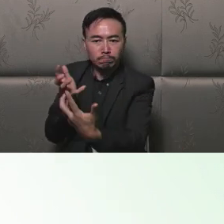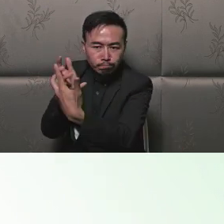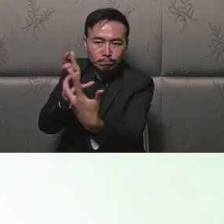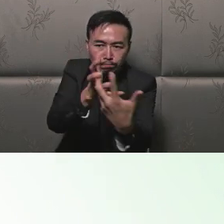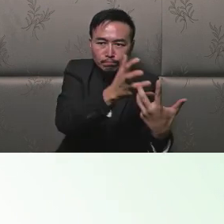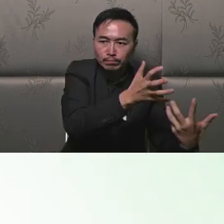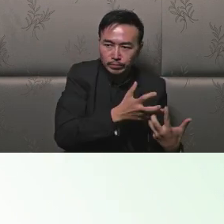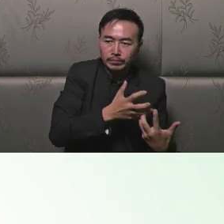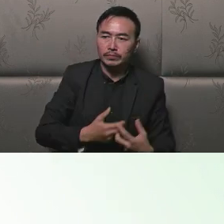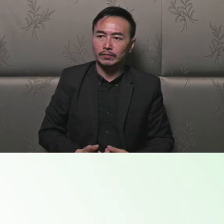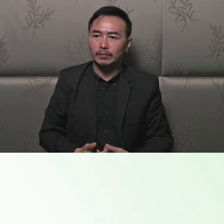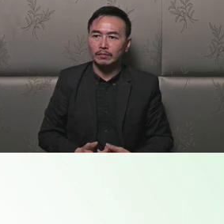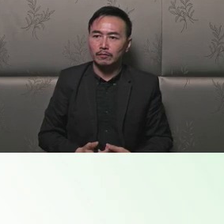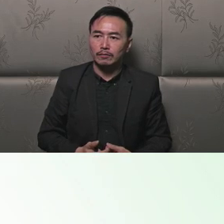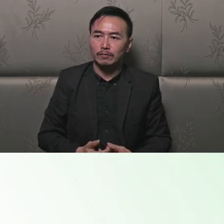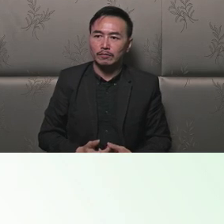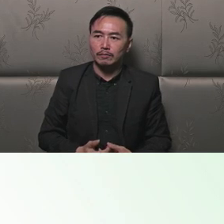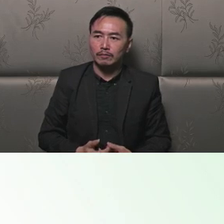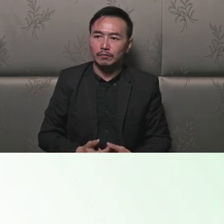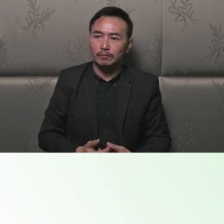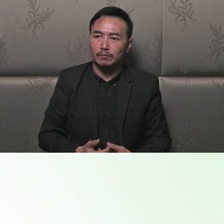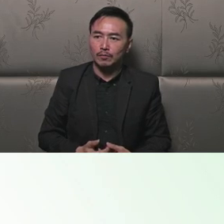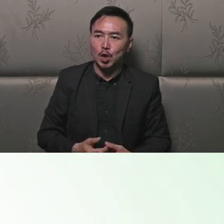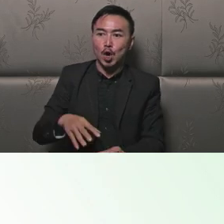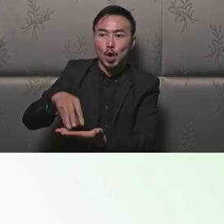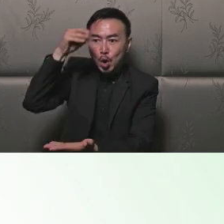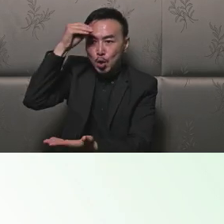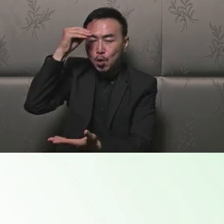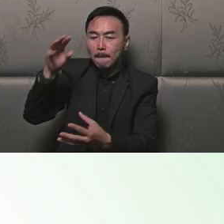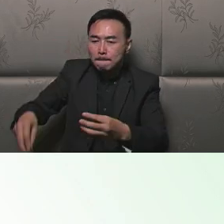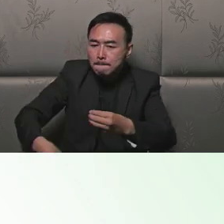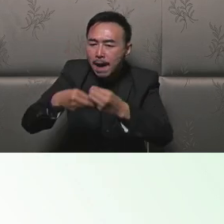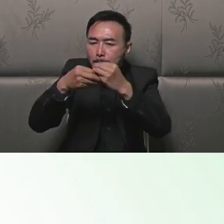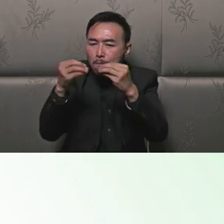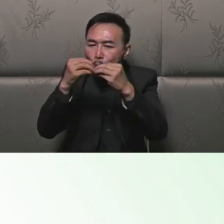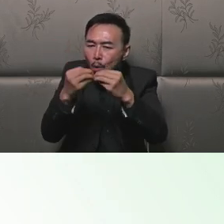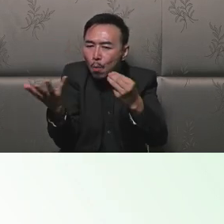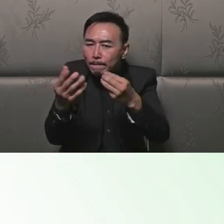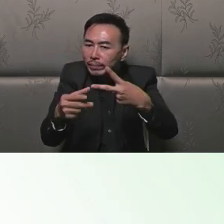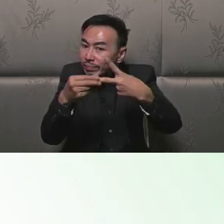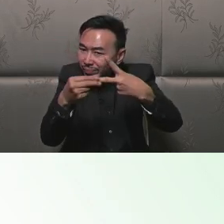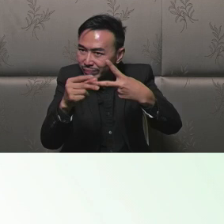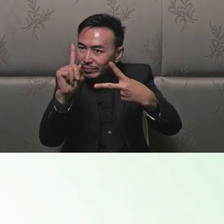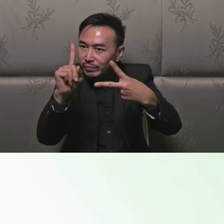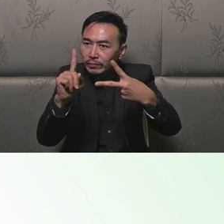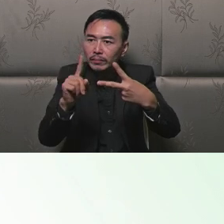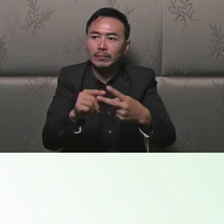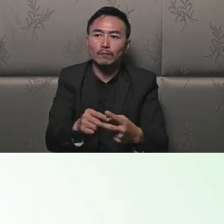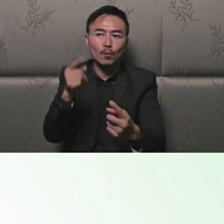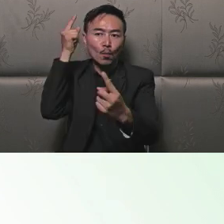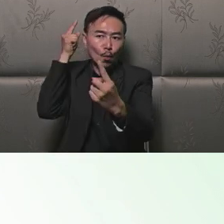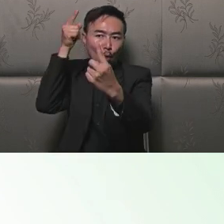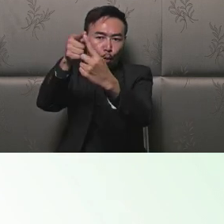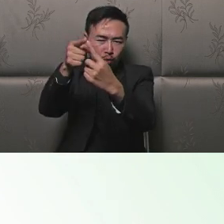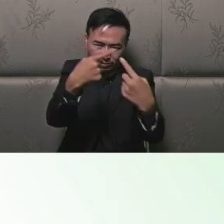something that appeals to the mind and mood. In the School for the Living Tradition, this is a school system